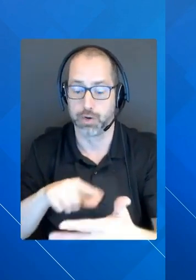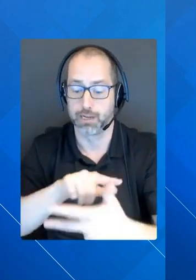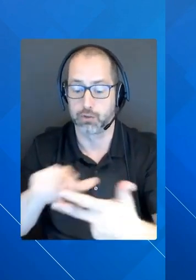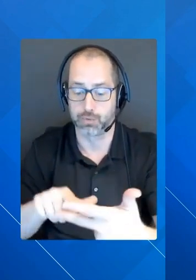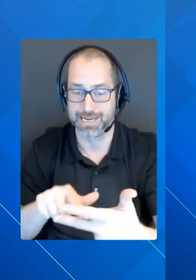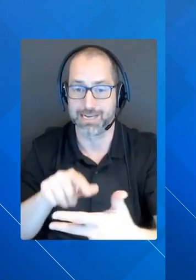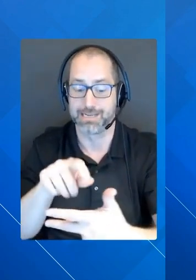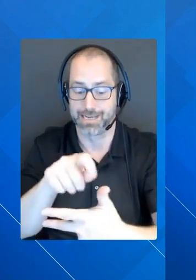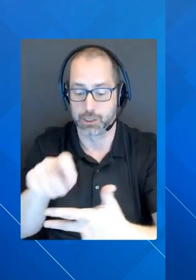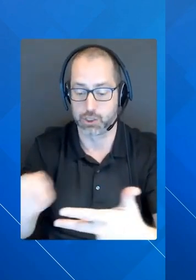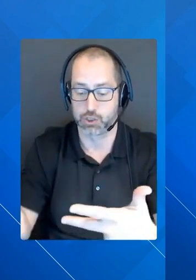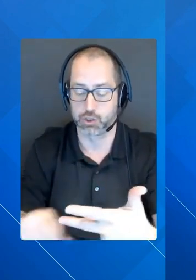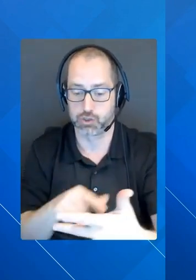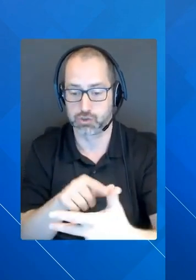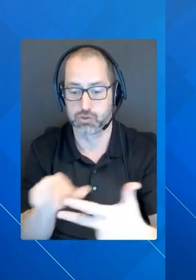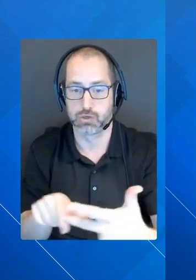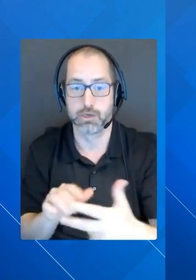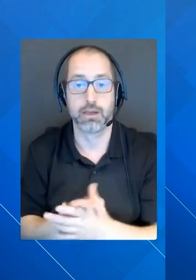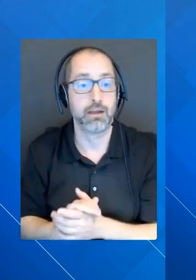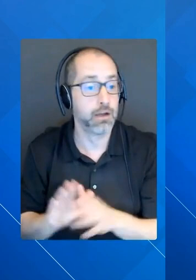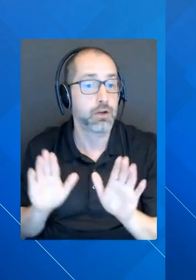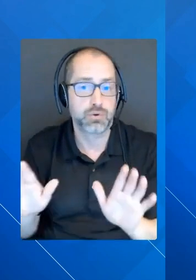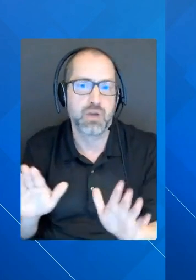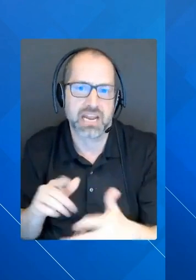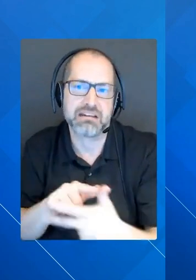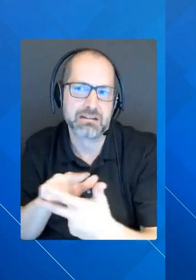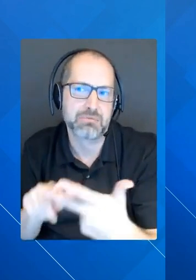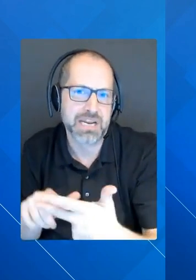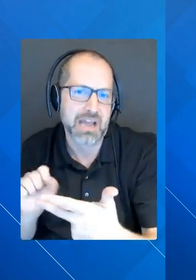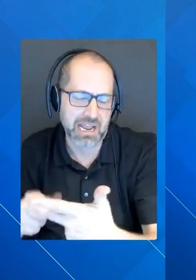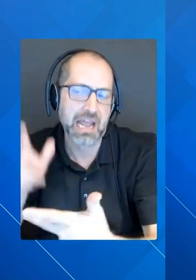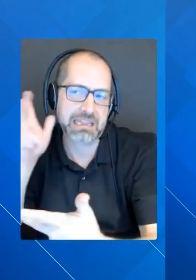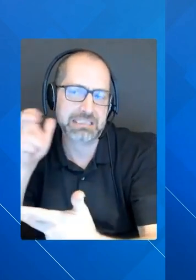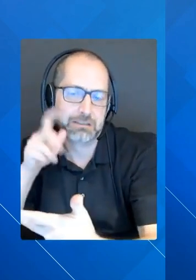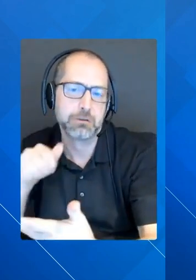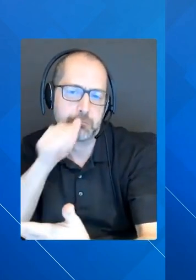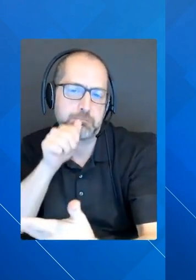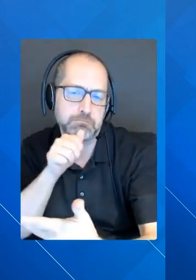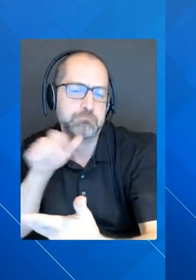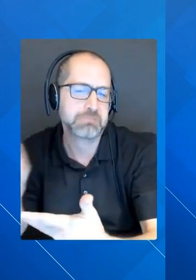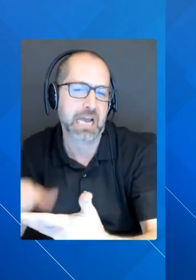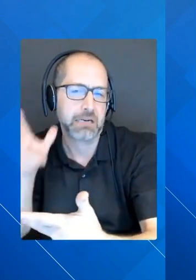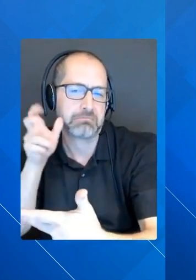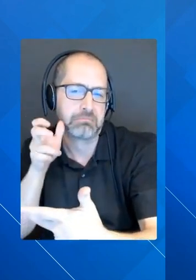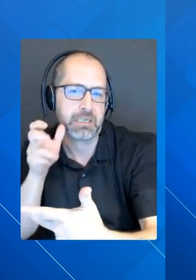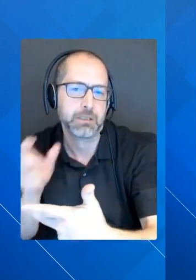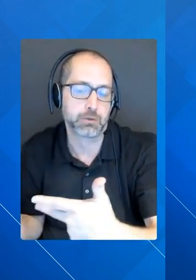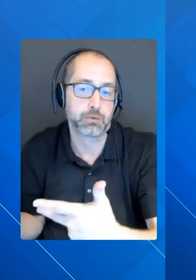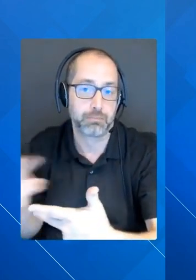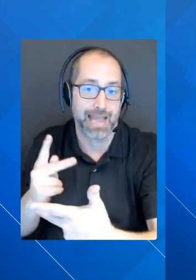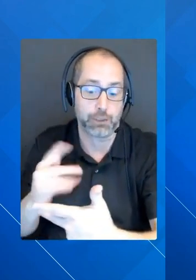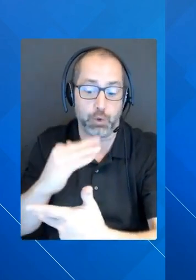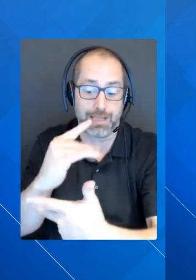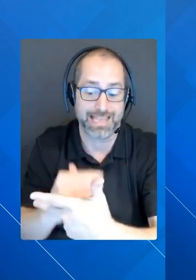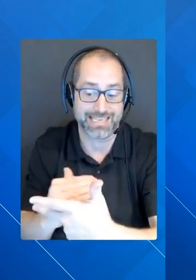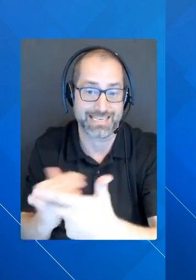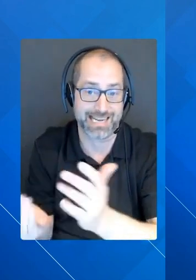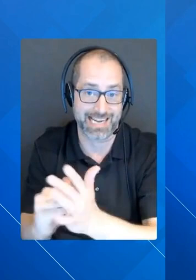checked. Great, I can deal with 3 sessions. So let me get back to that sessions list.